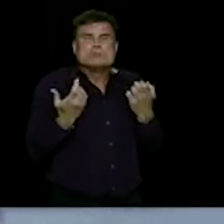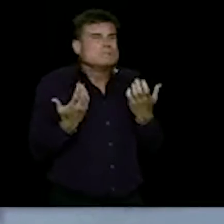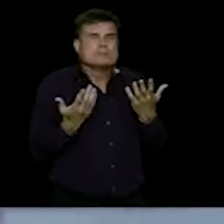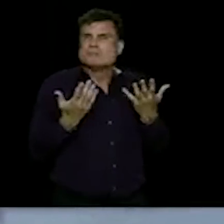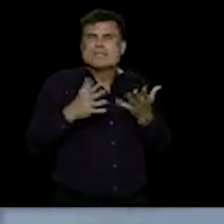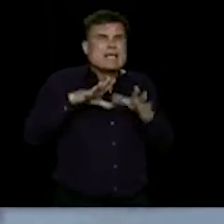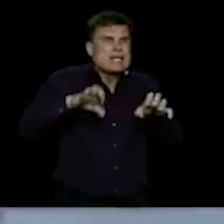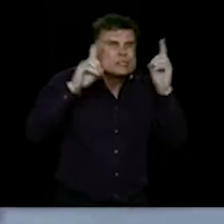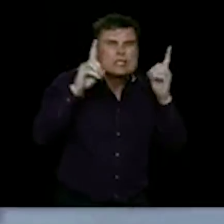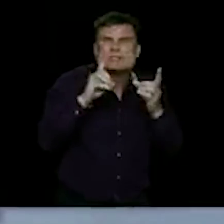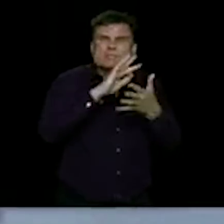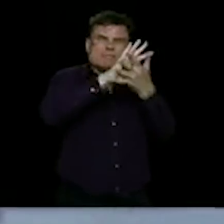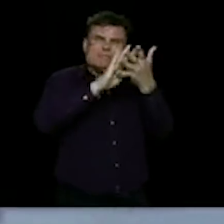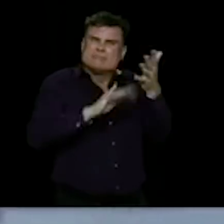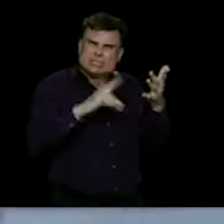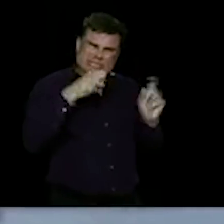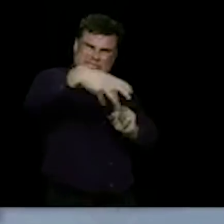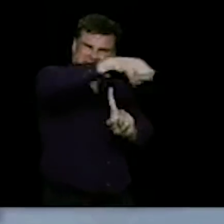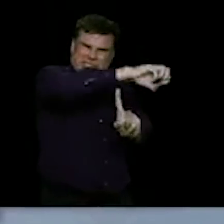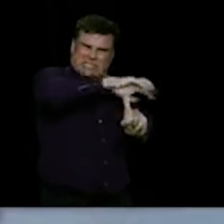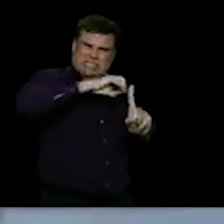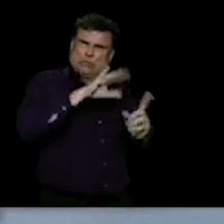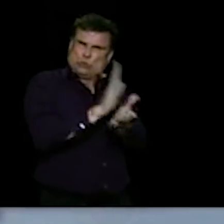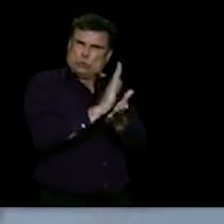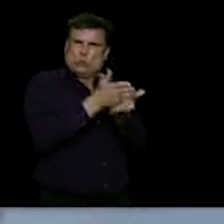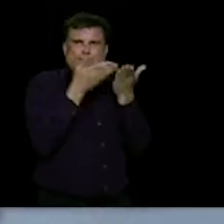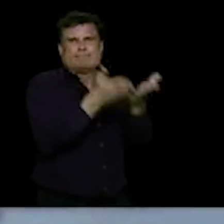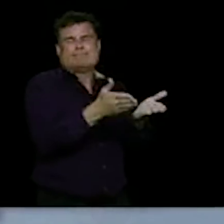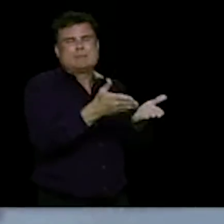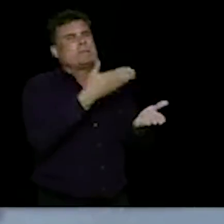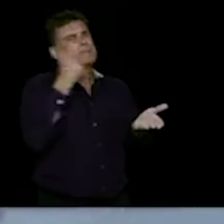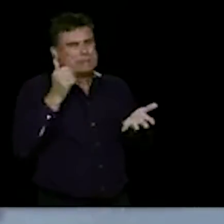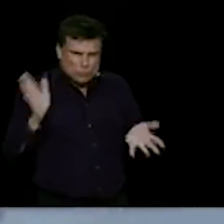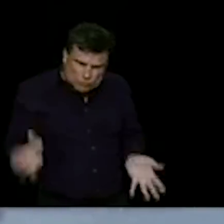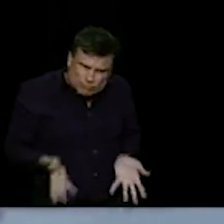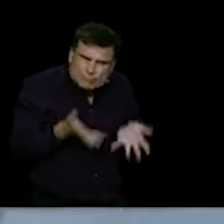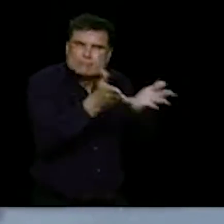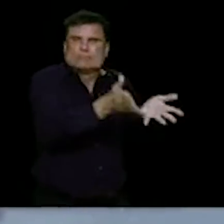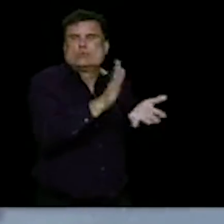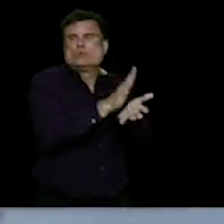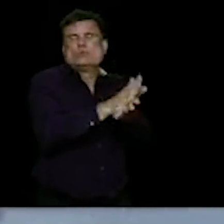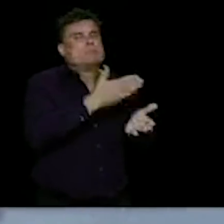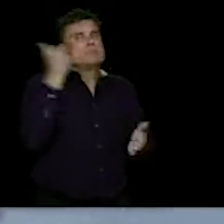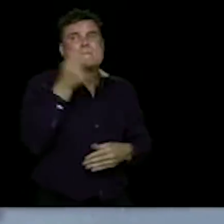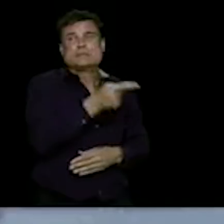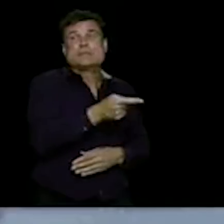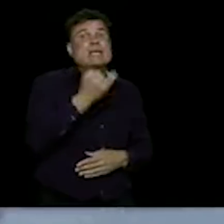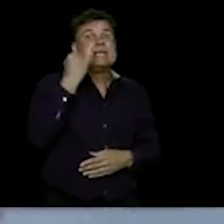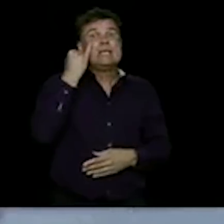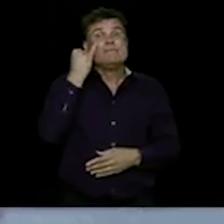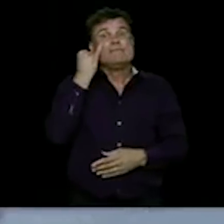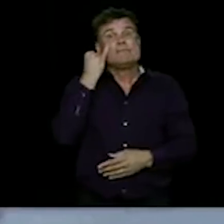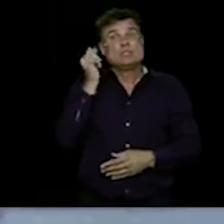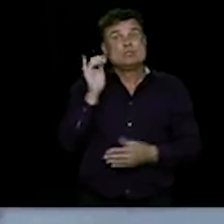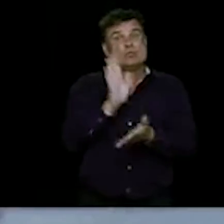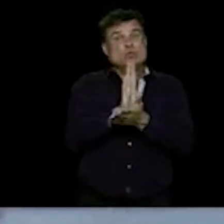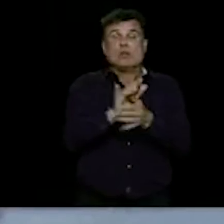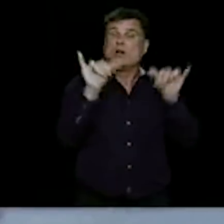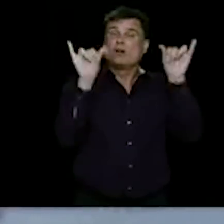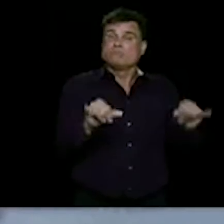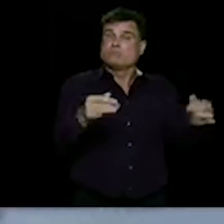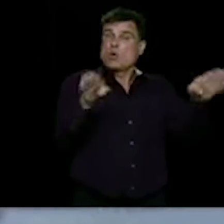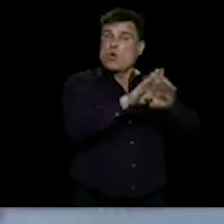have in supporting our young people for the next generation. The costs of keeping our schools closed is too